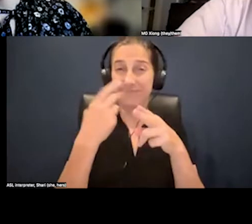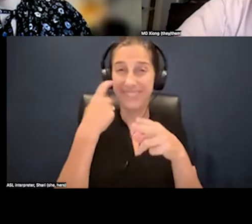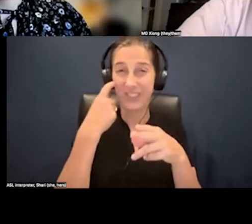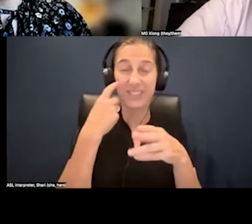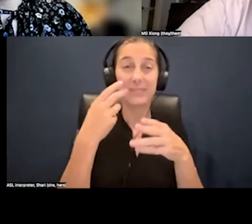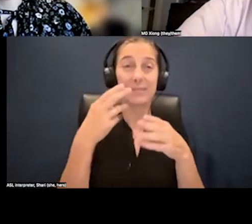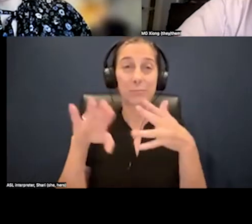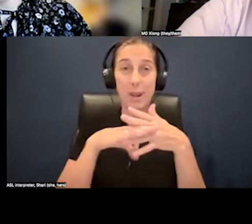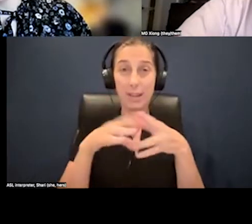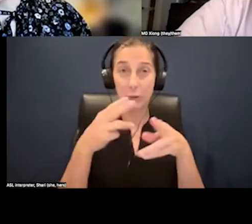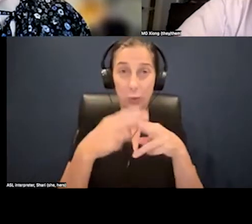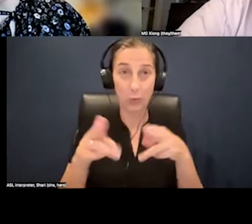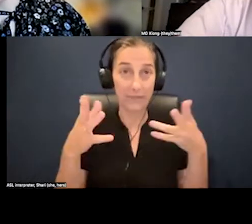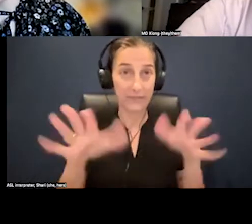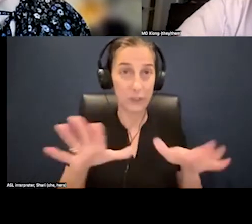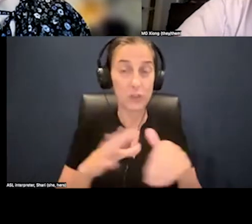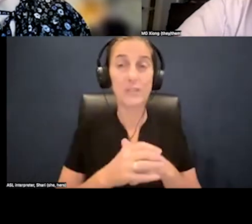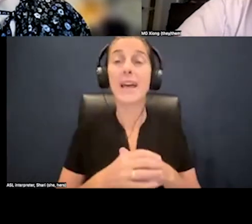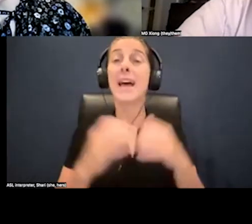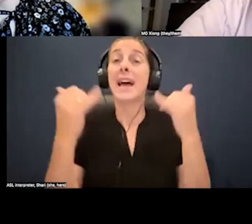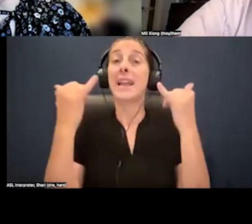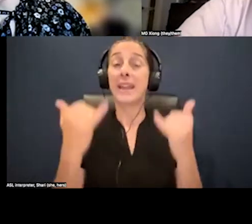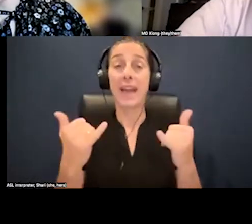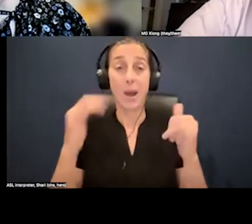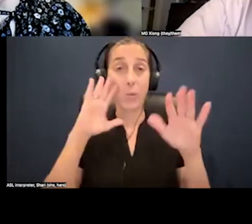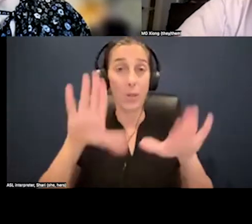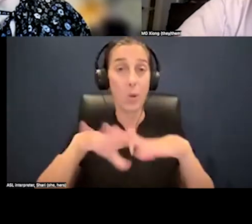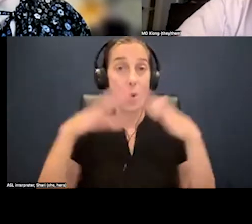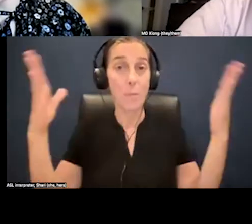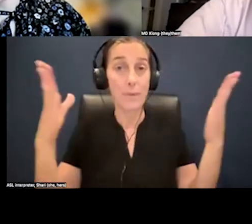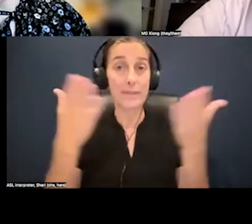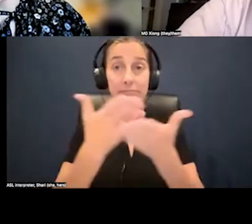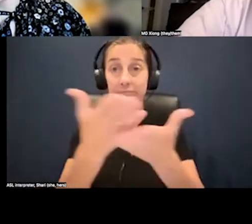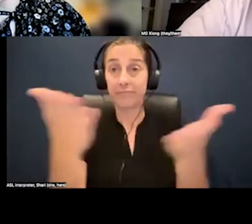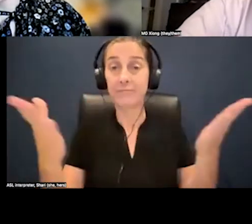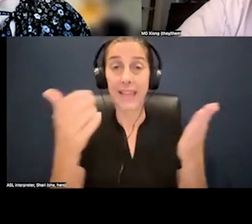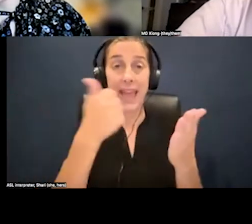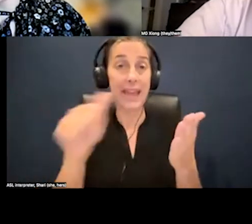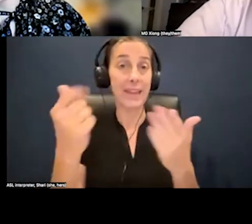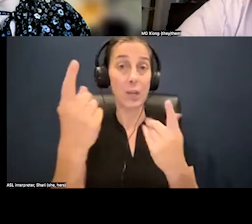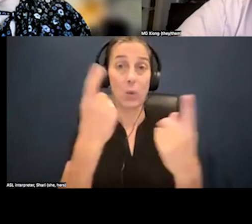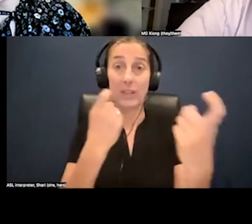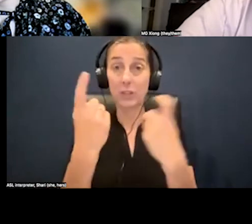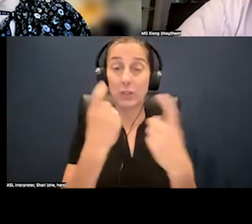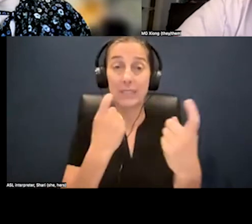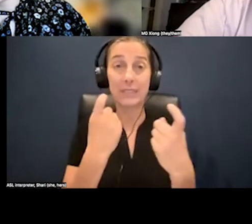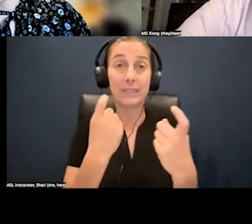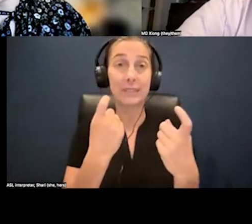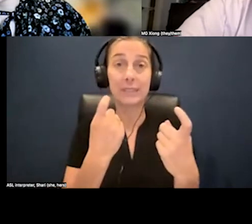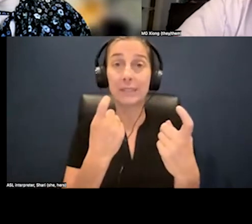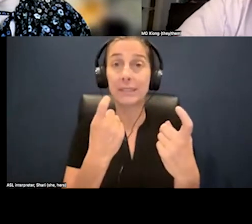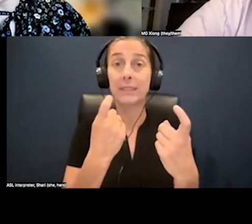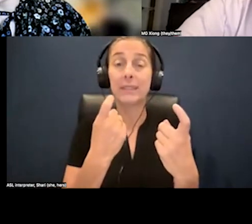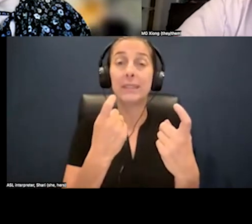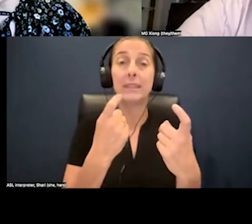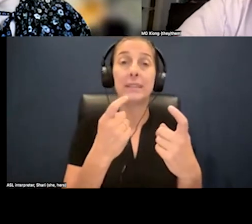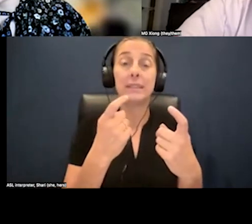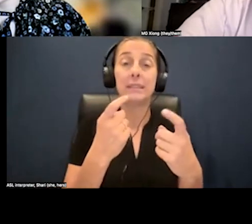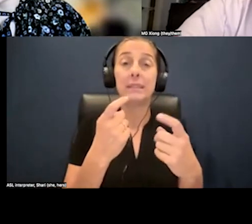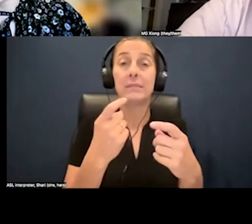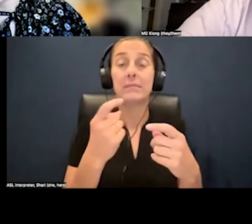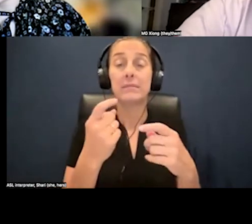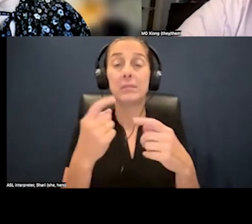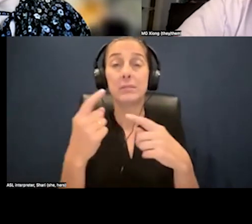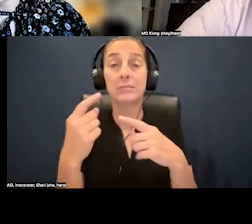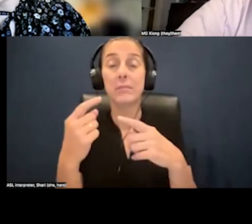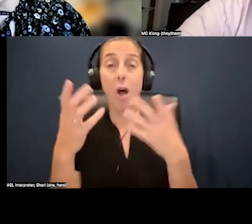We're going to go ahead and take any questions that came in or that will come in